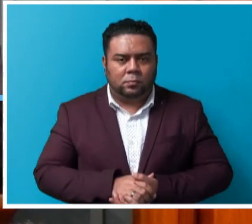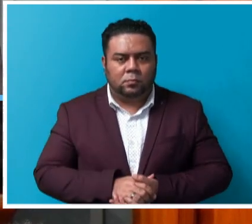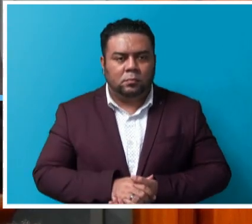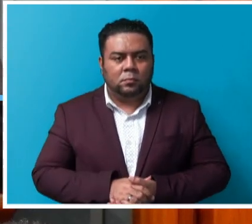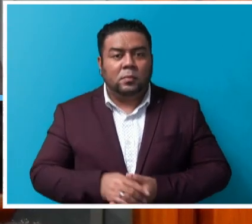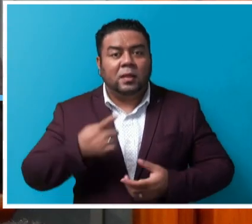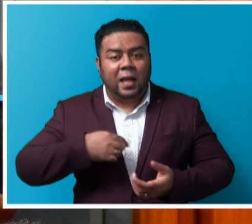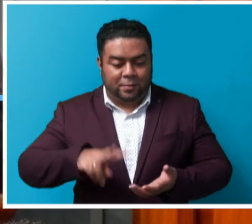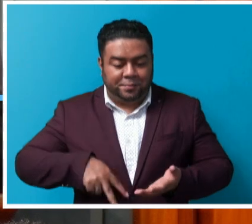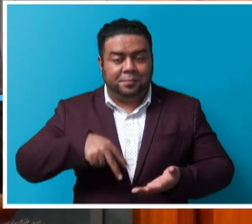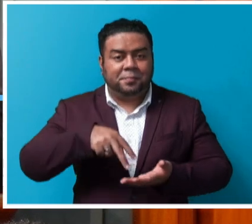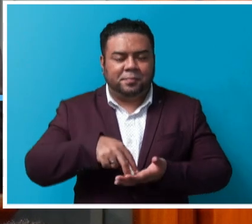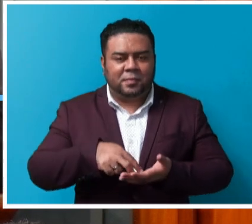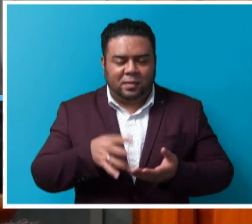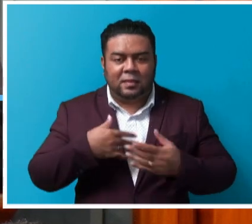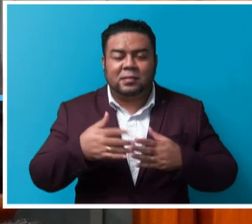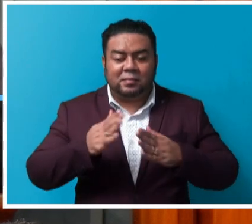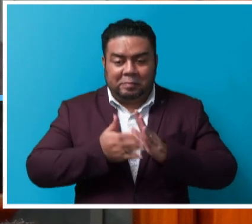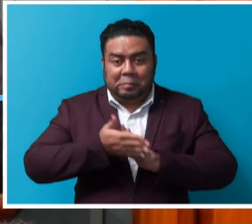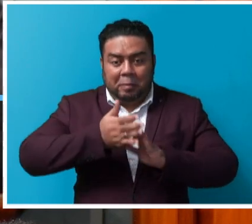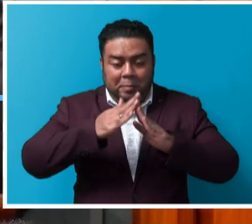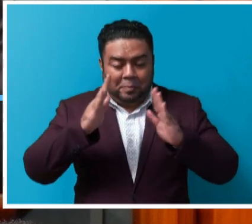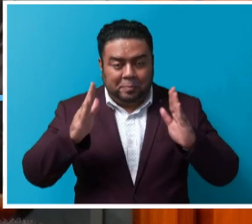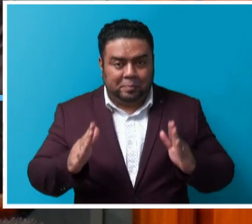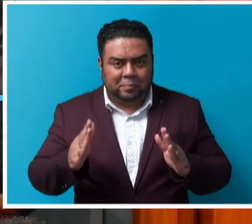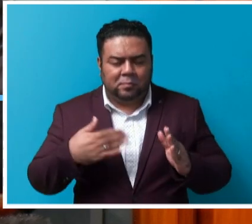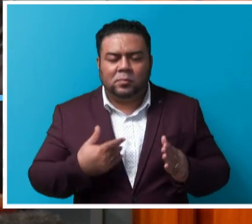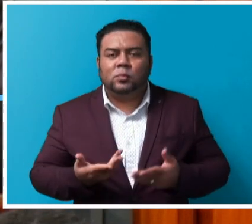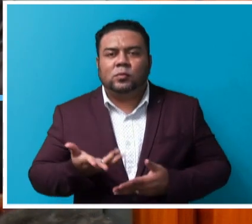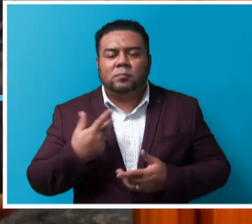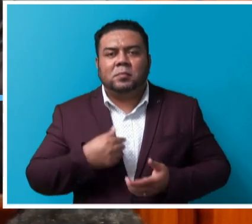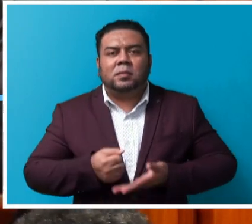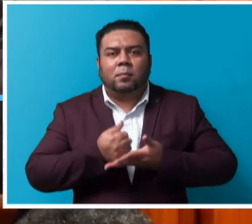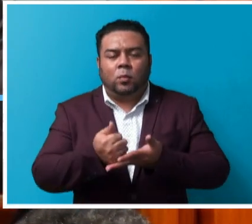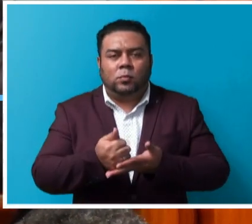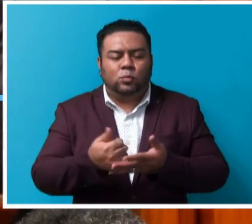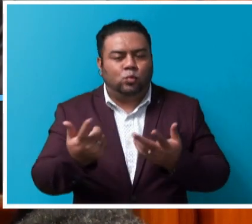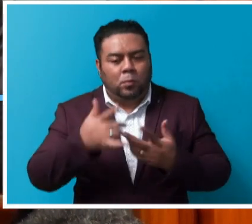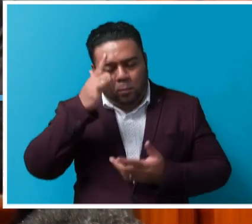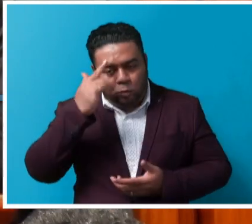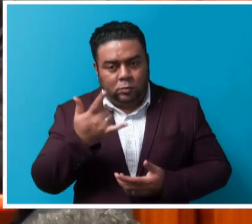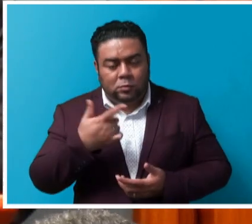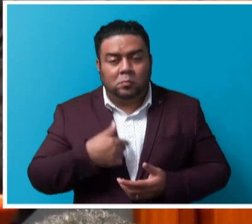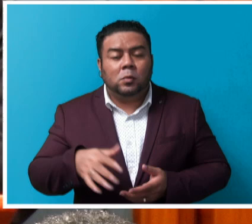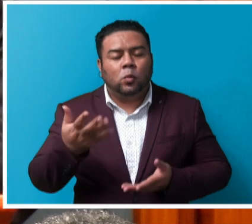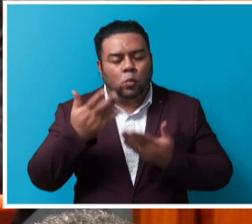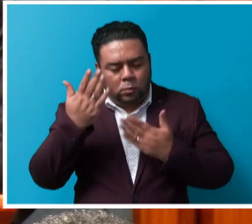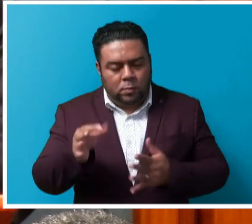I rise in this August House to lend my support to the motion by the Honorable Prime